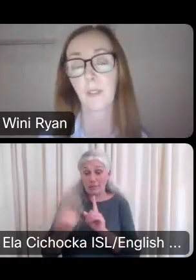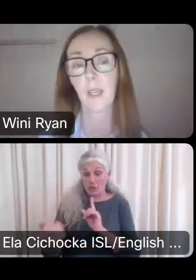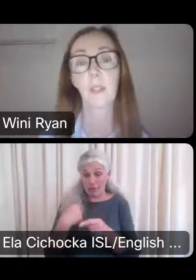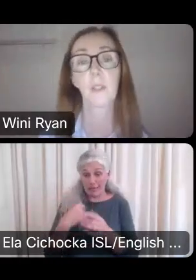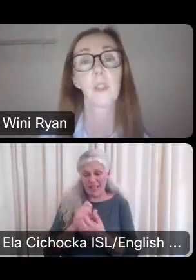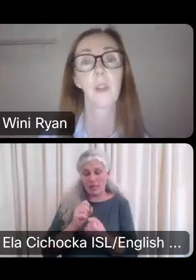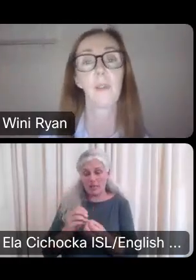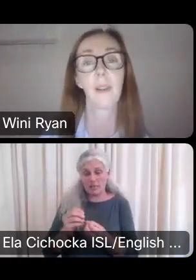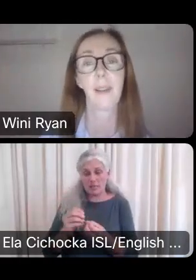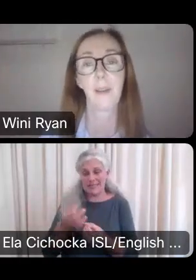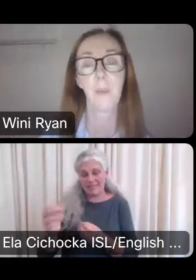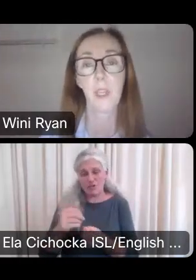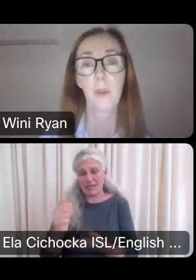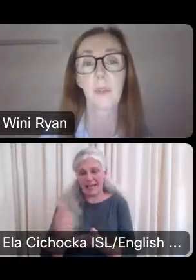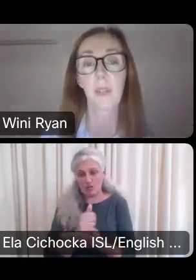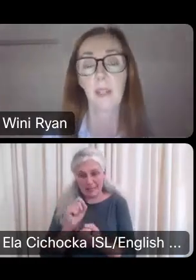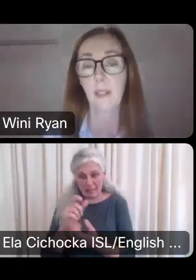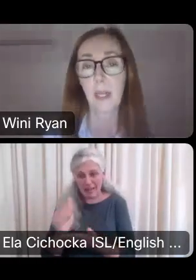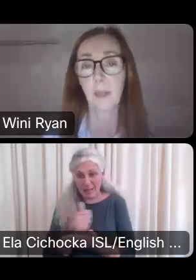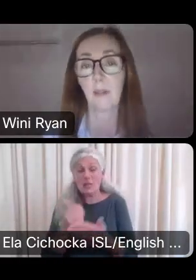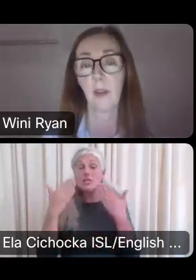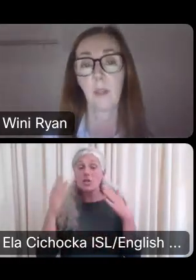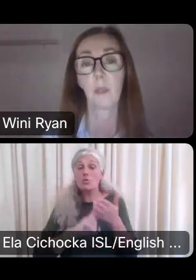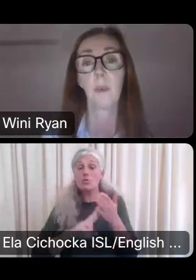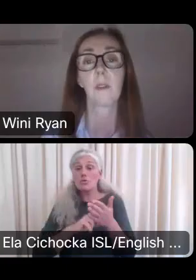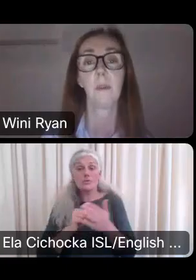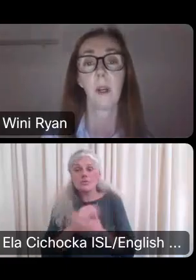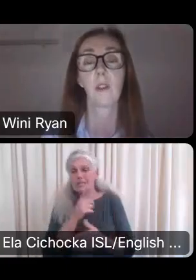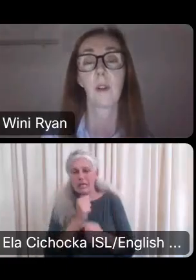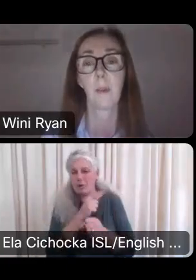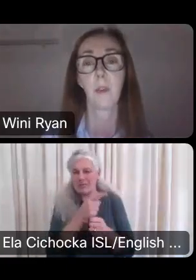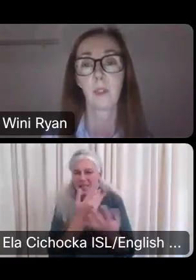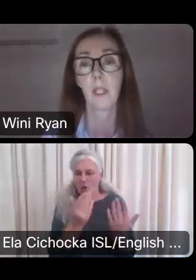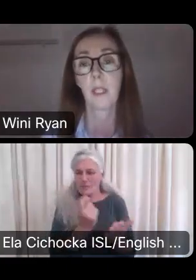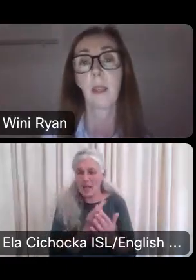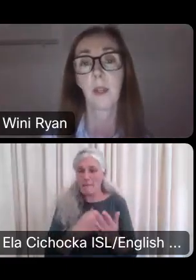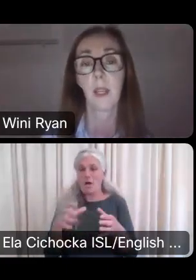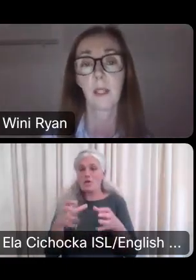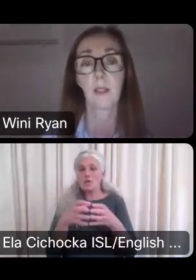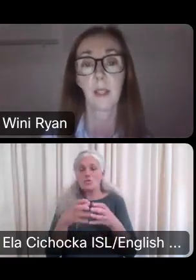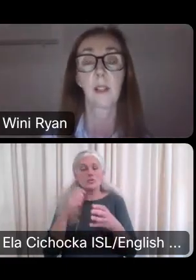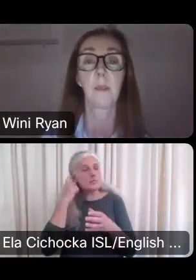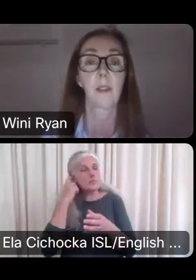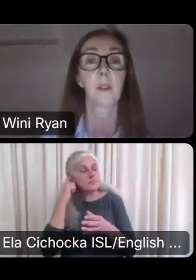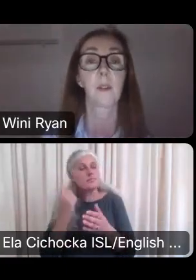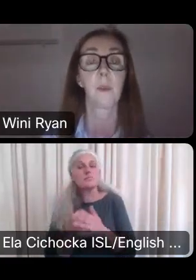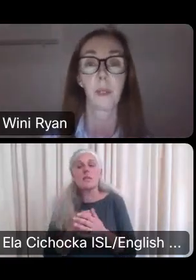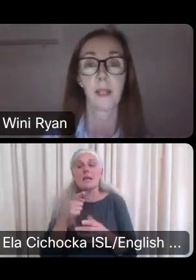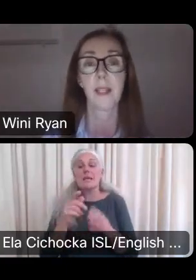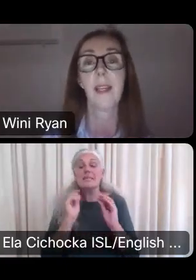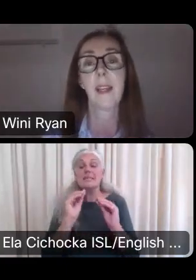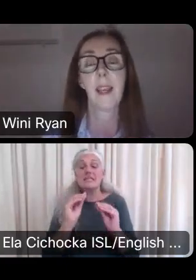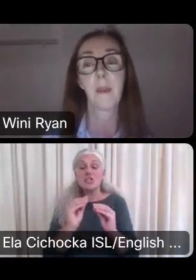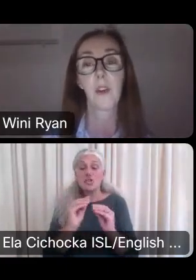address. So in general, we use, I didn't speak about it very much, but we use a modular approach for teaching communication skills, because we know